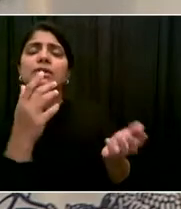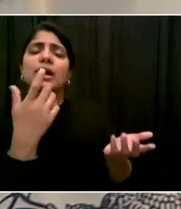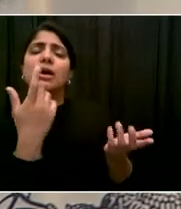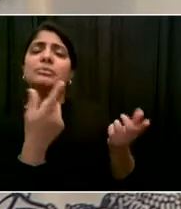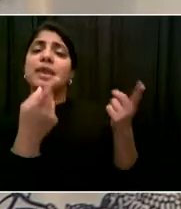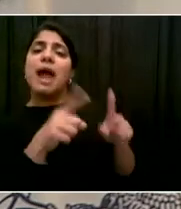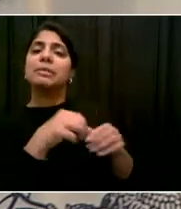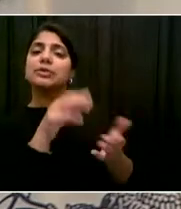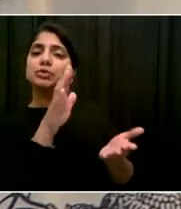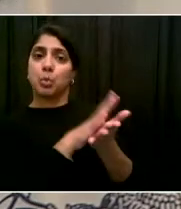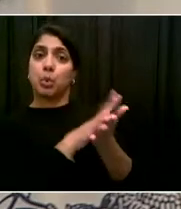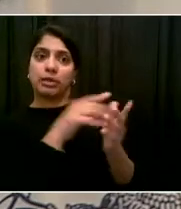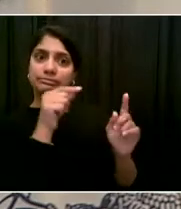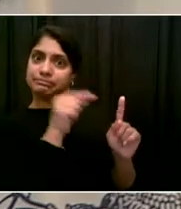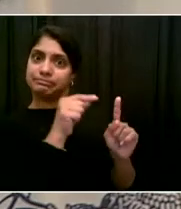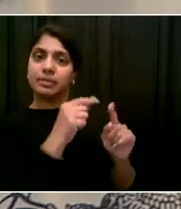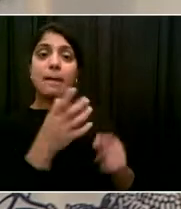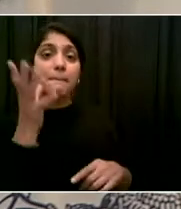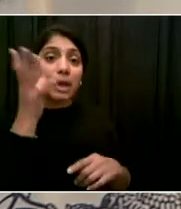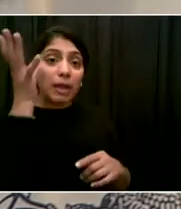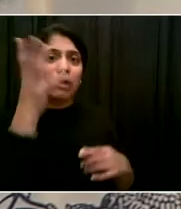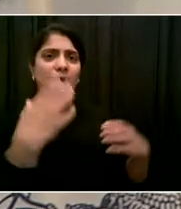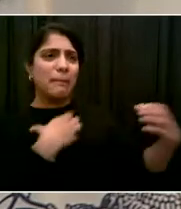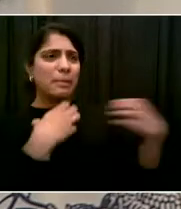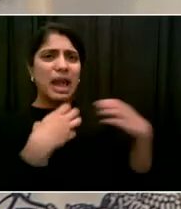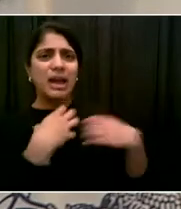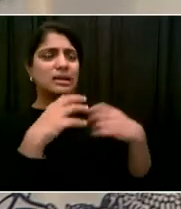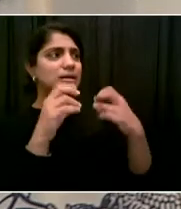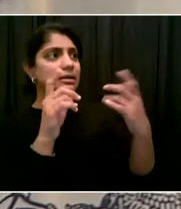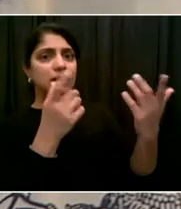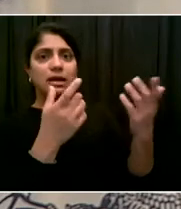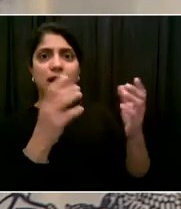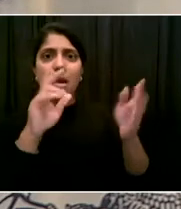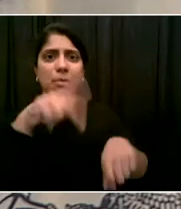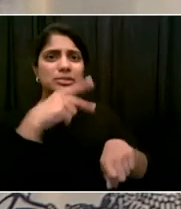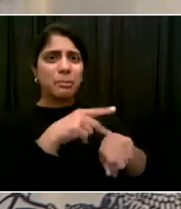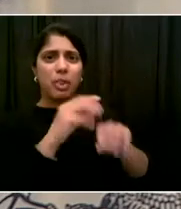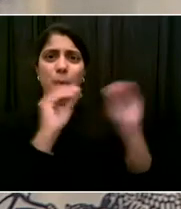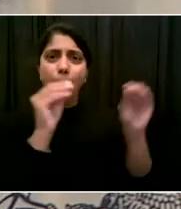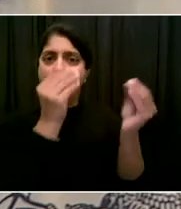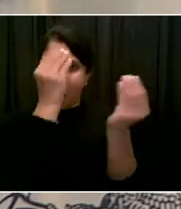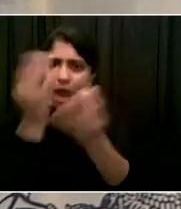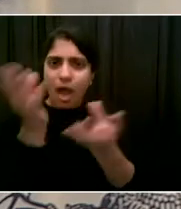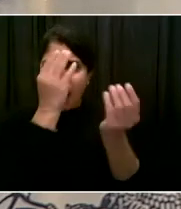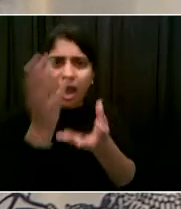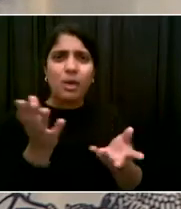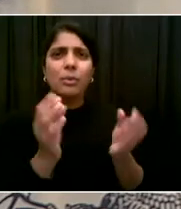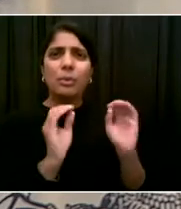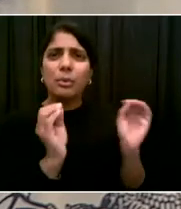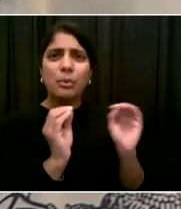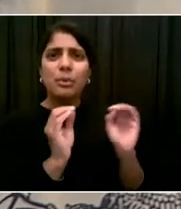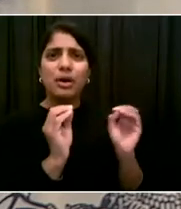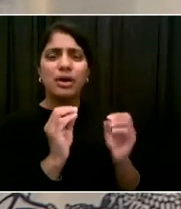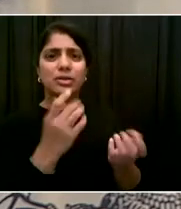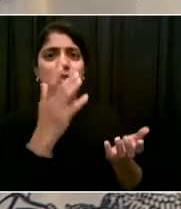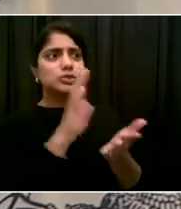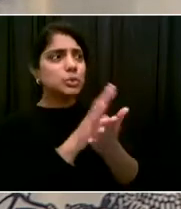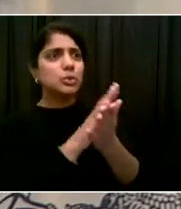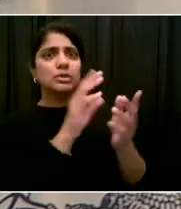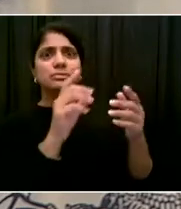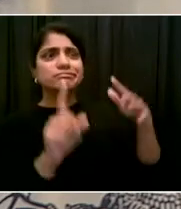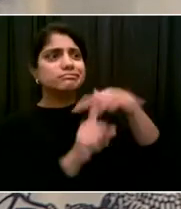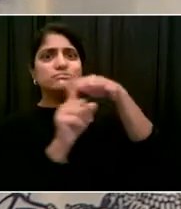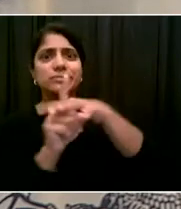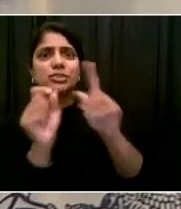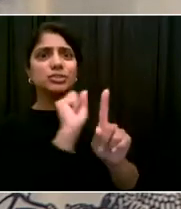Room about a growing number of COVID positives in the schools. And many describe it as a confusing reality.